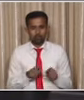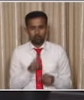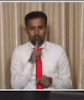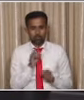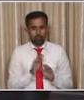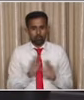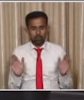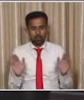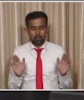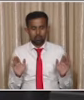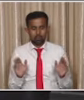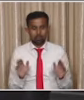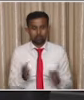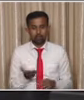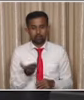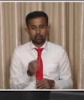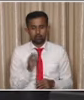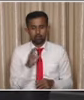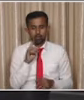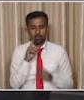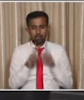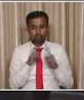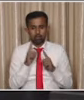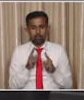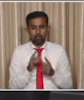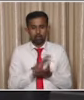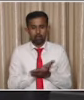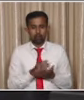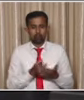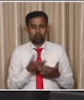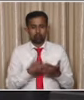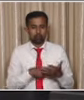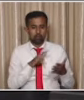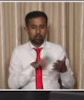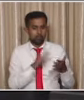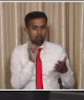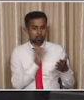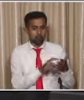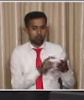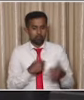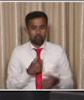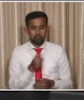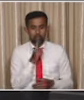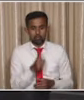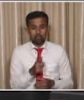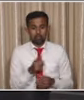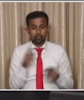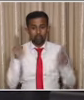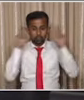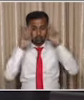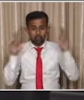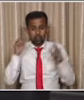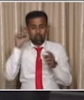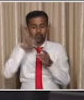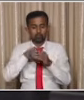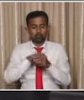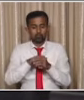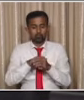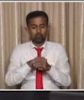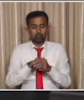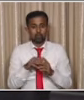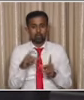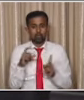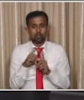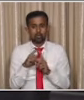speech in the morning from the Hansard. But they did say there are some elements in the international community, in the diaspora community, advocate, which